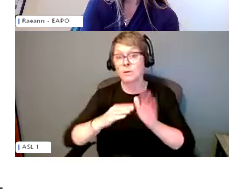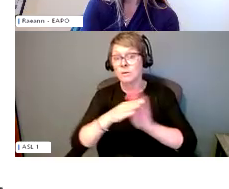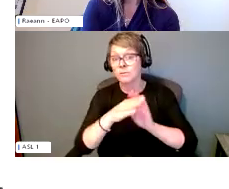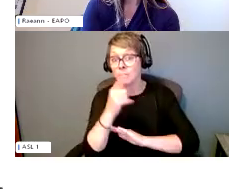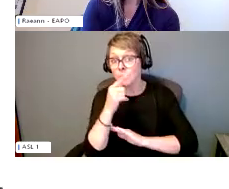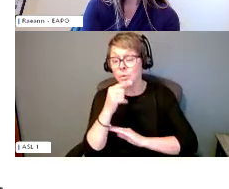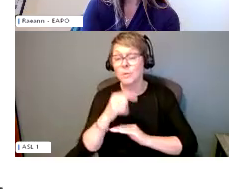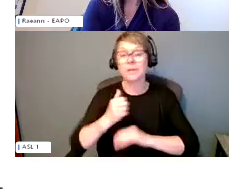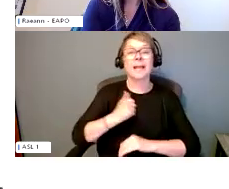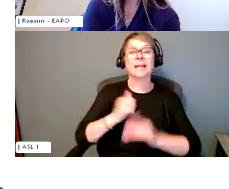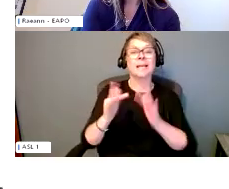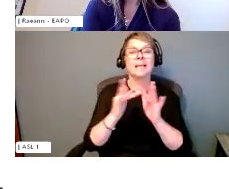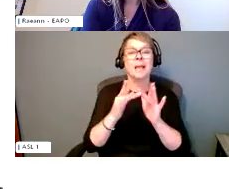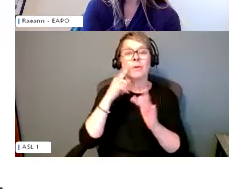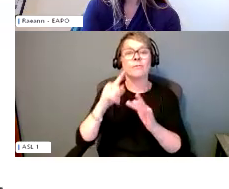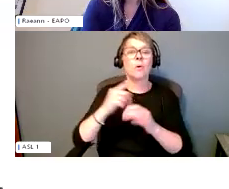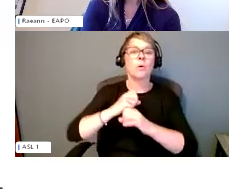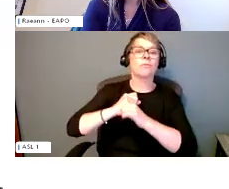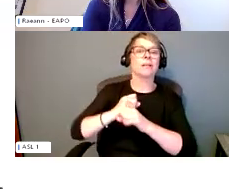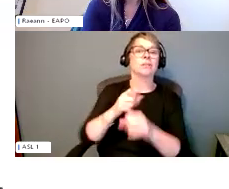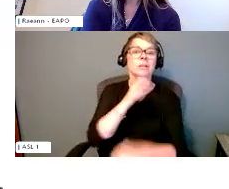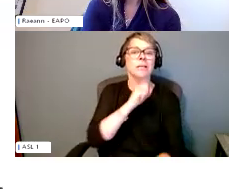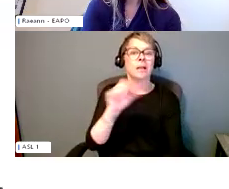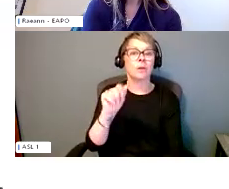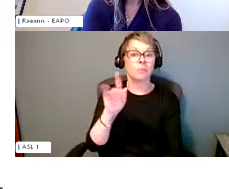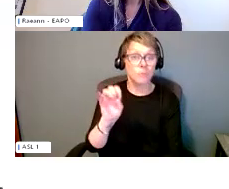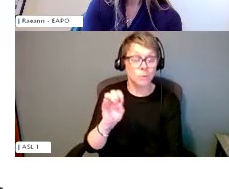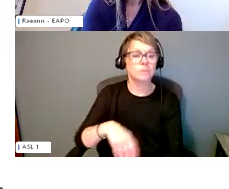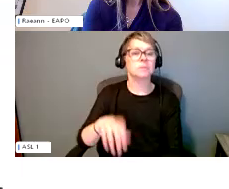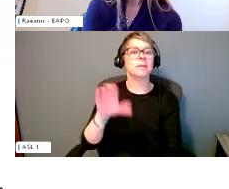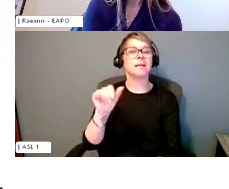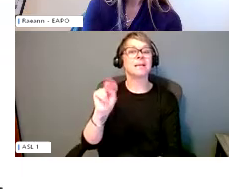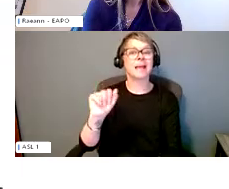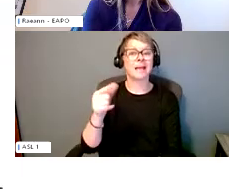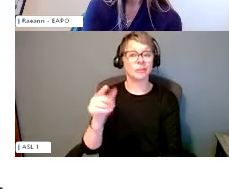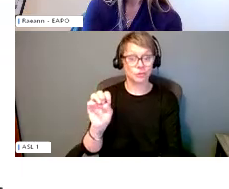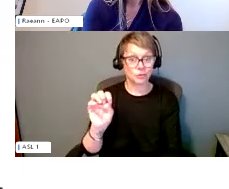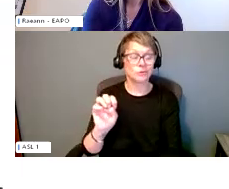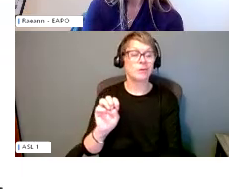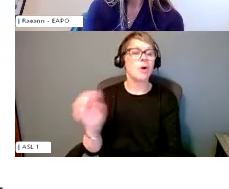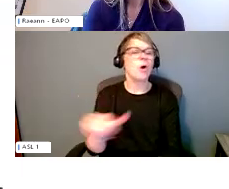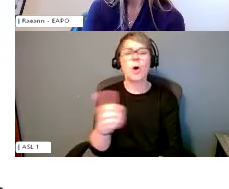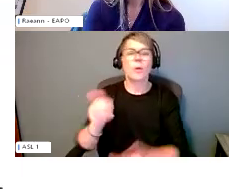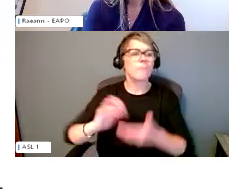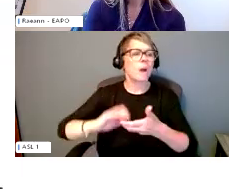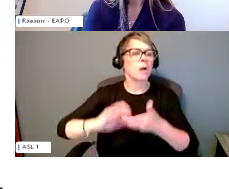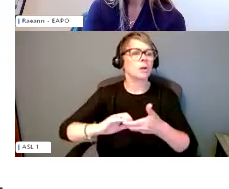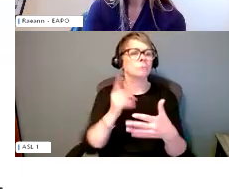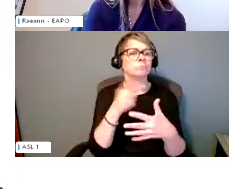Canadian Network for the Prevention of Elder Abuse and CanAge, along with our other partners